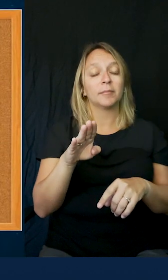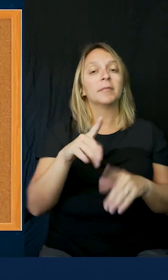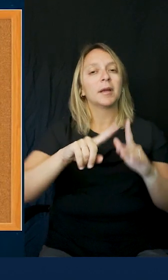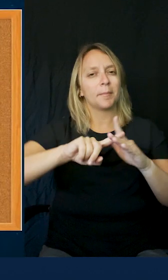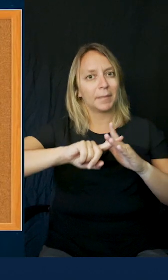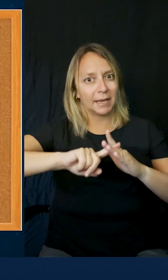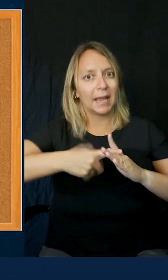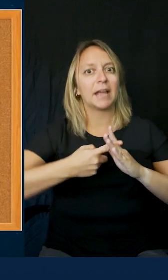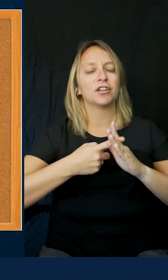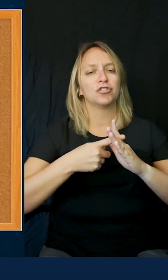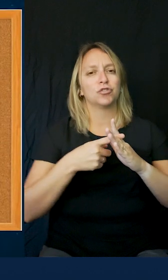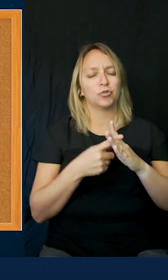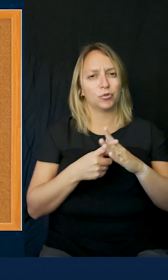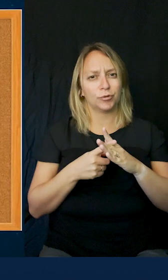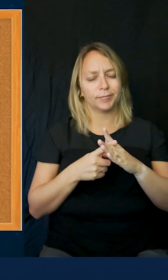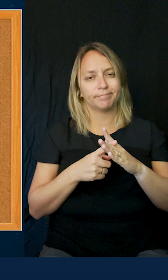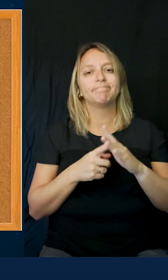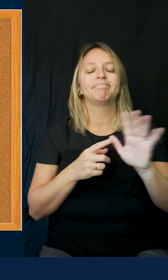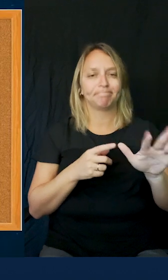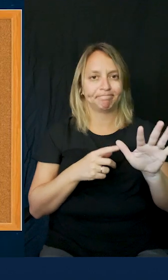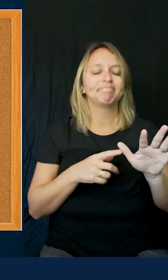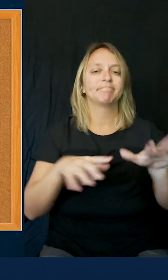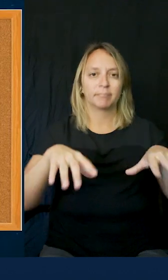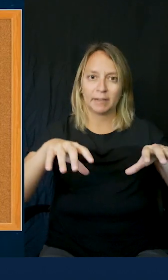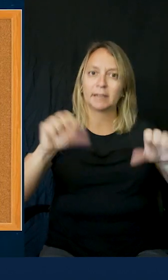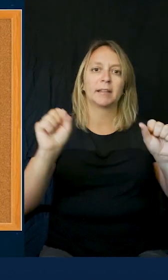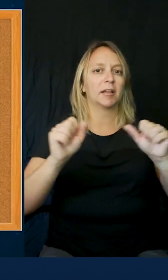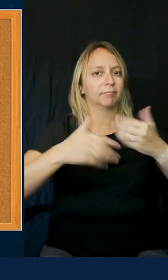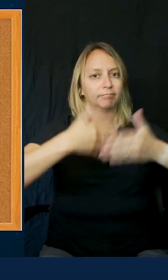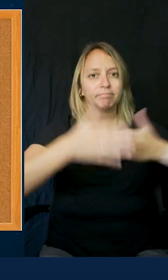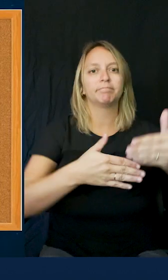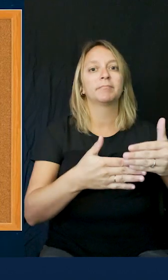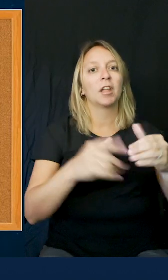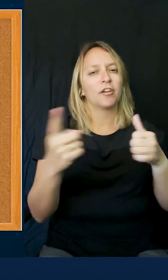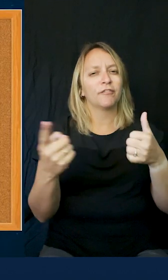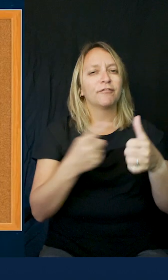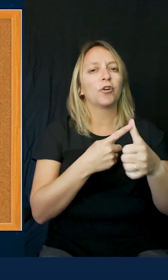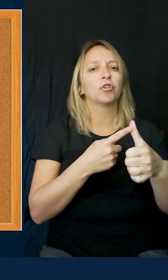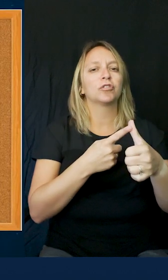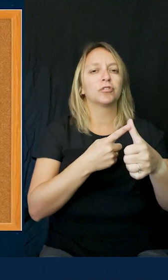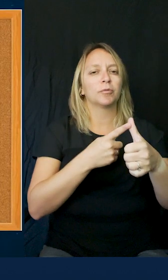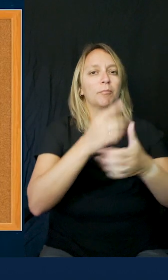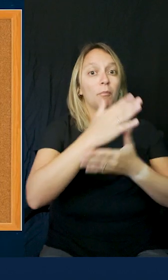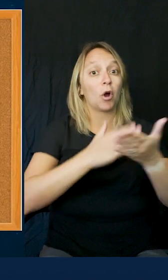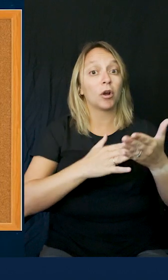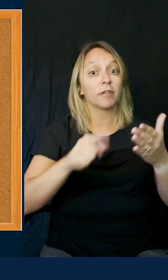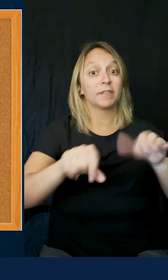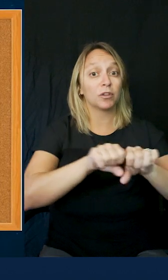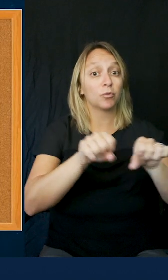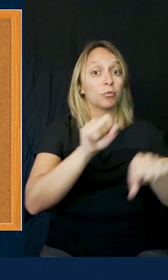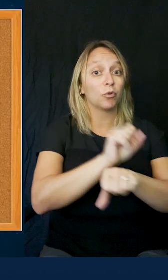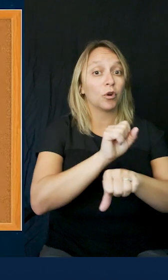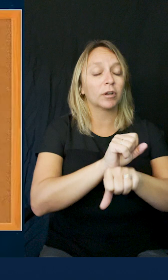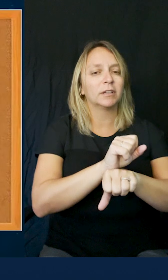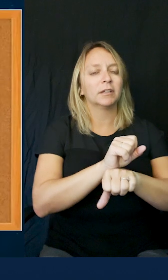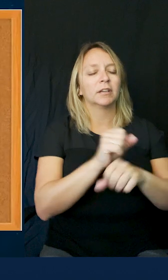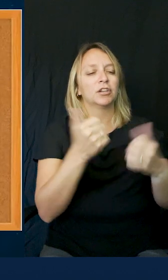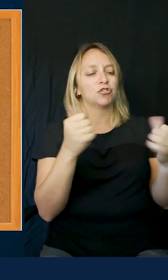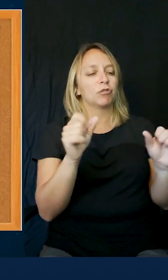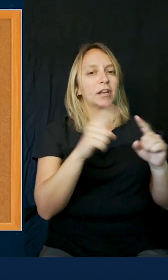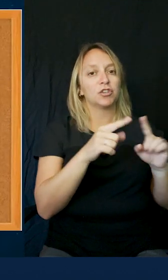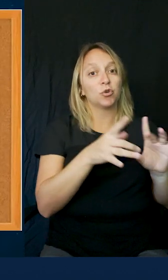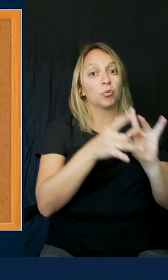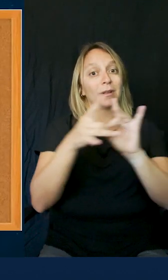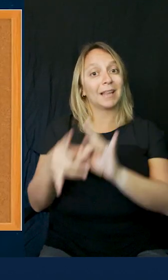work several years ago. And the first breakthrough of this work was really relating these salmon mortality